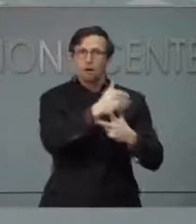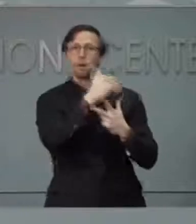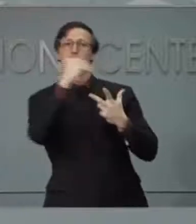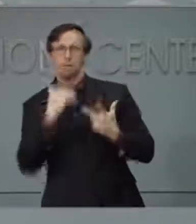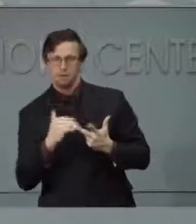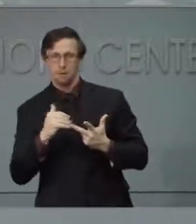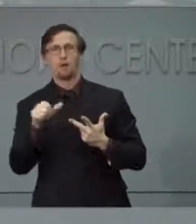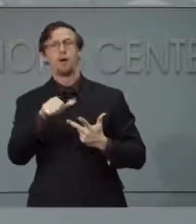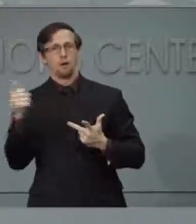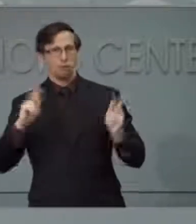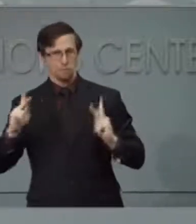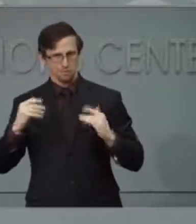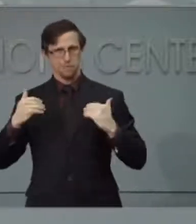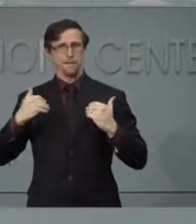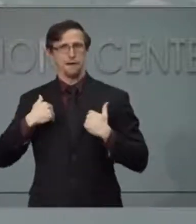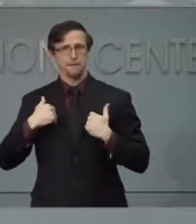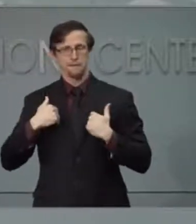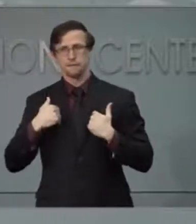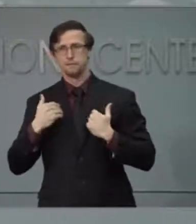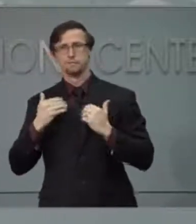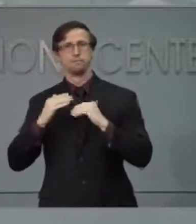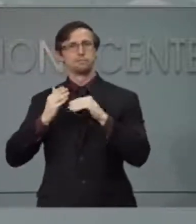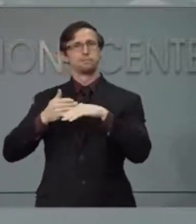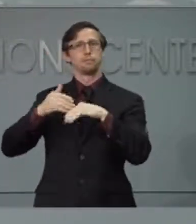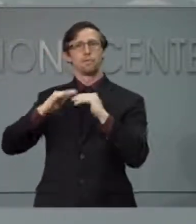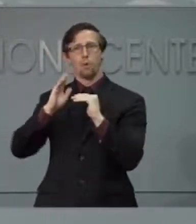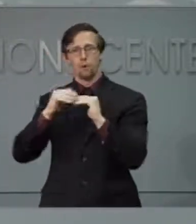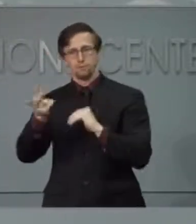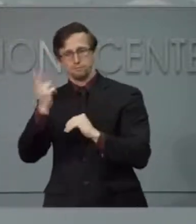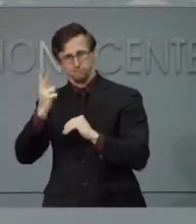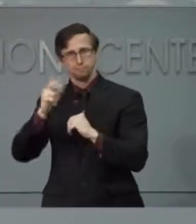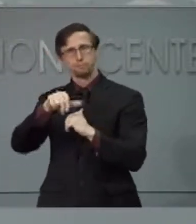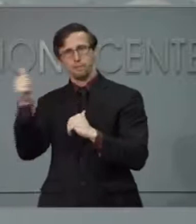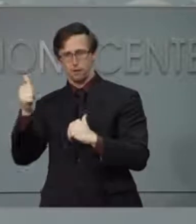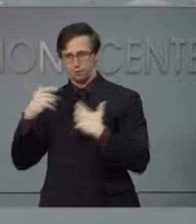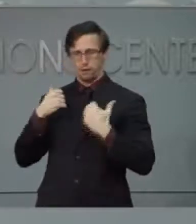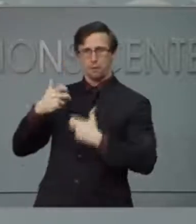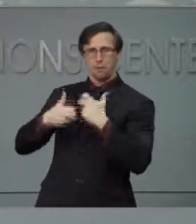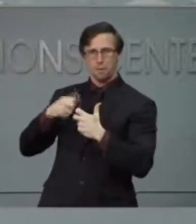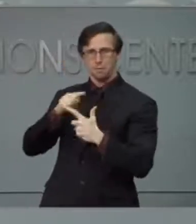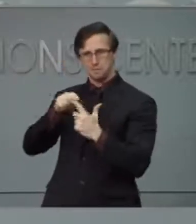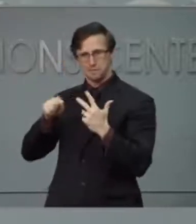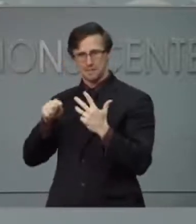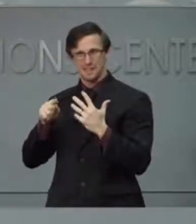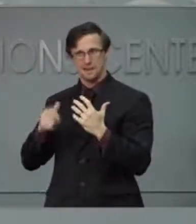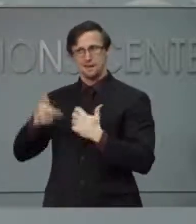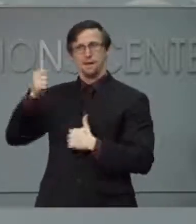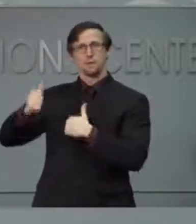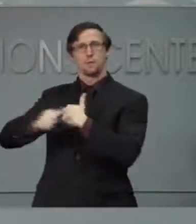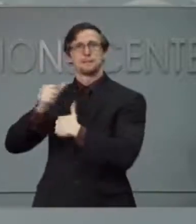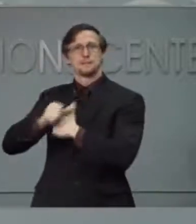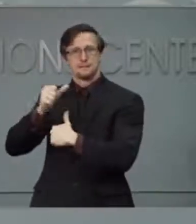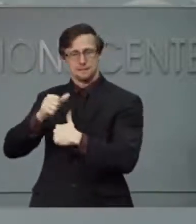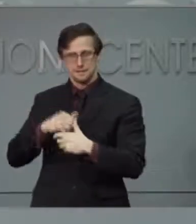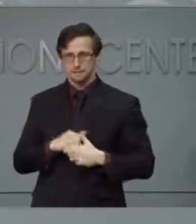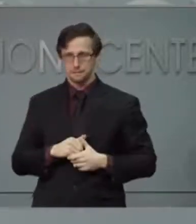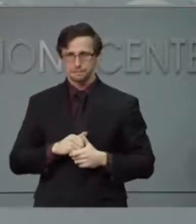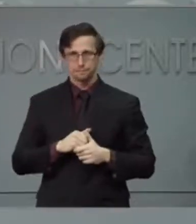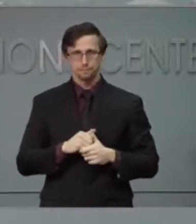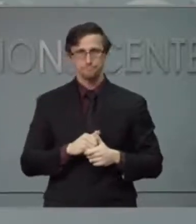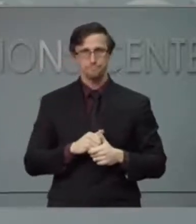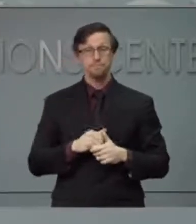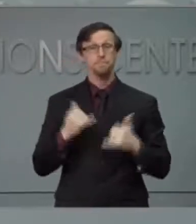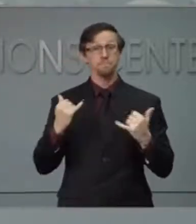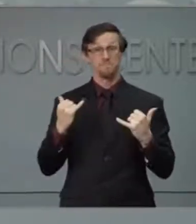conditions identified by the CDC and who are at higher risk for exposure. While clinical trials